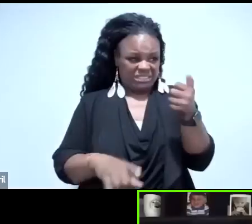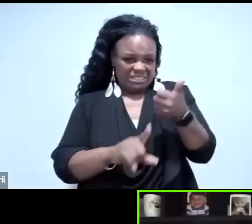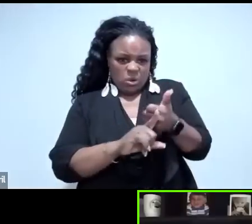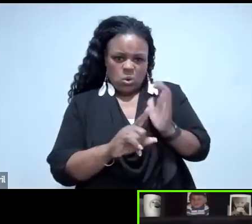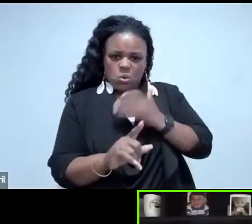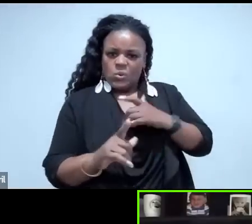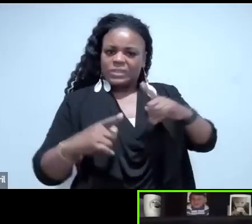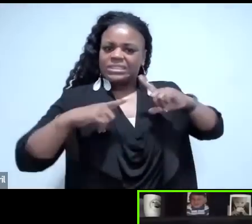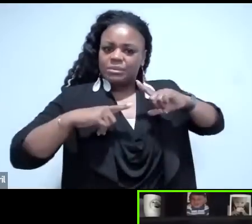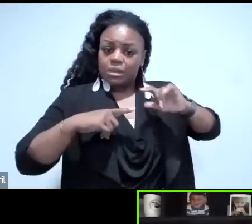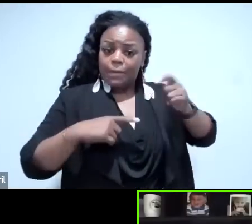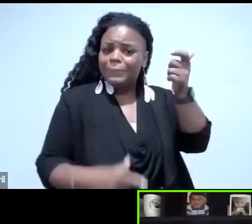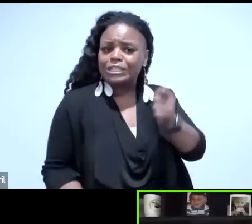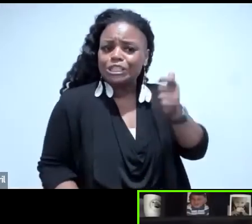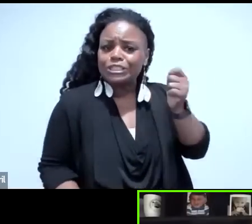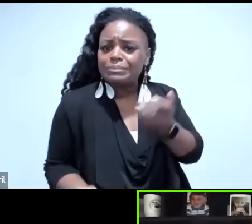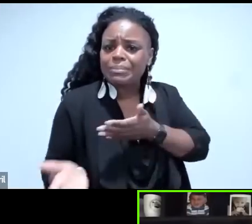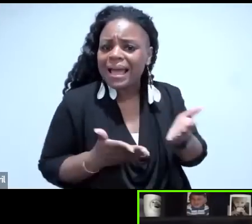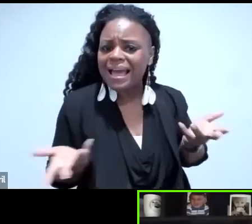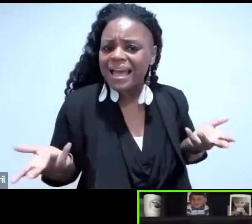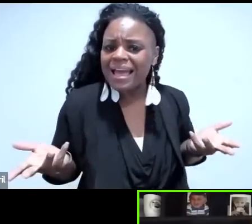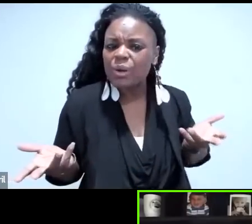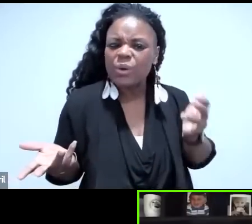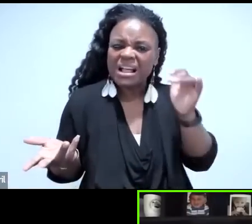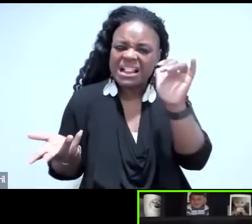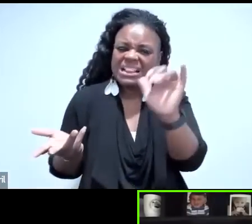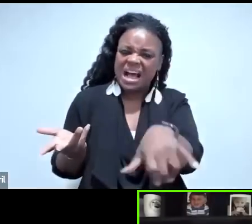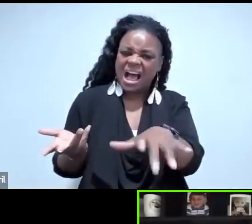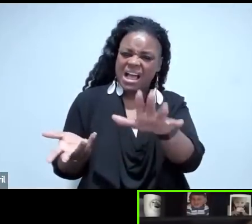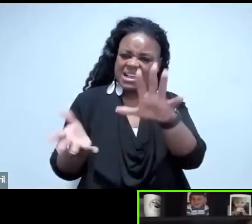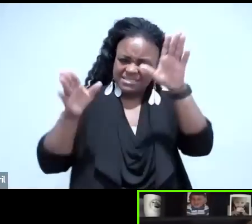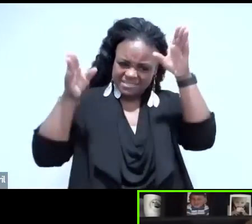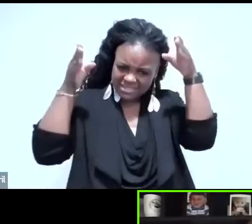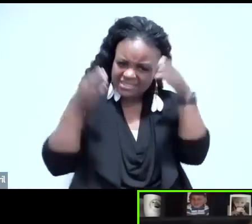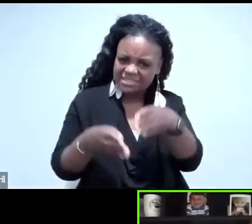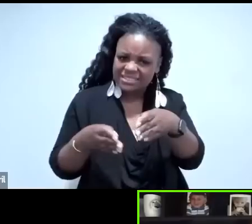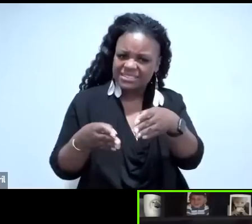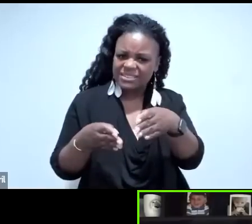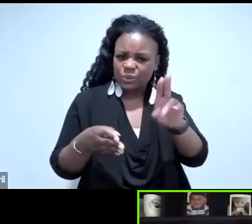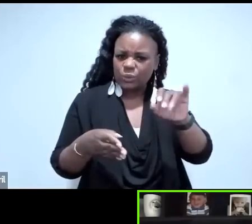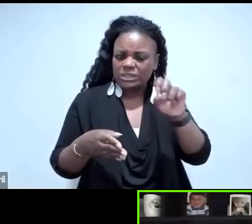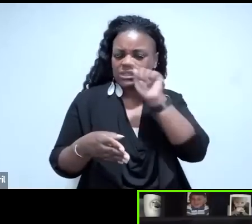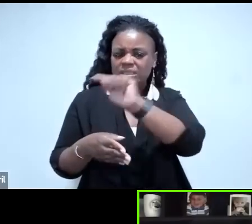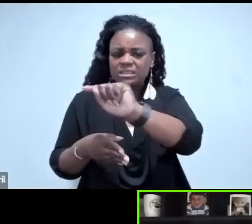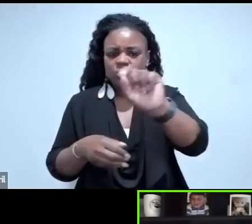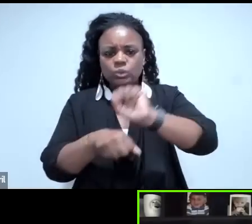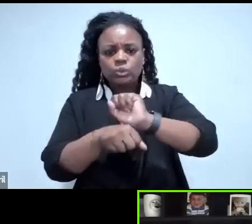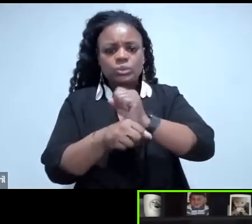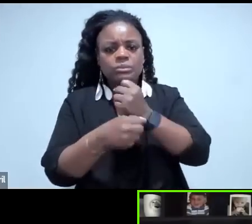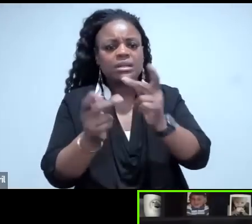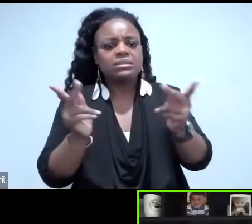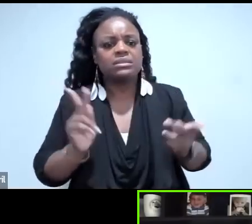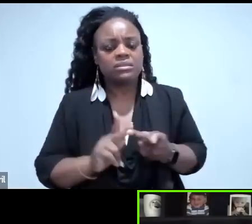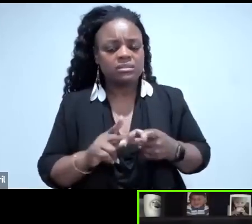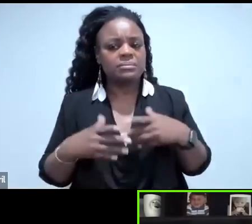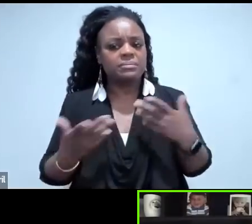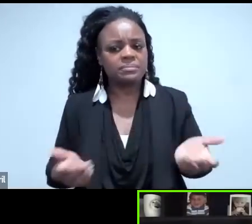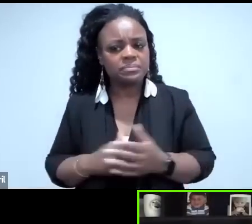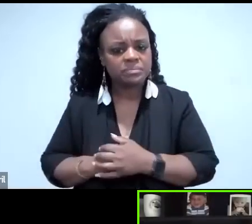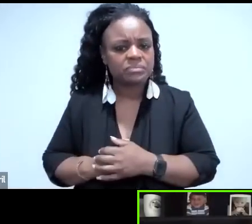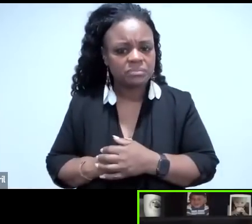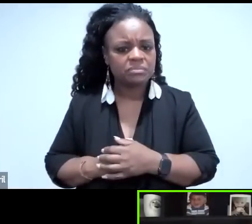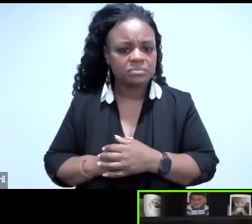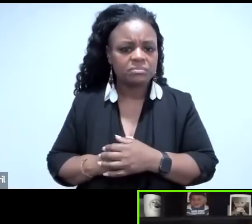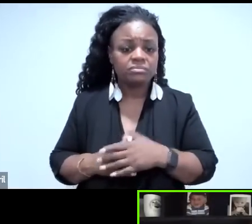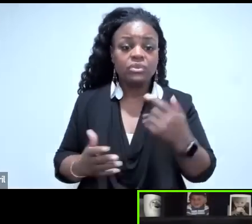centered around safe workplaces too. We have Chris Smalls is on here today. What got him activated was that